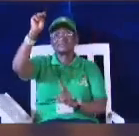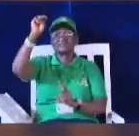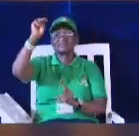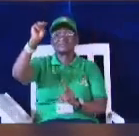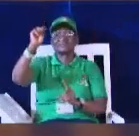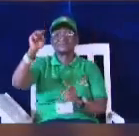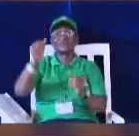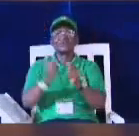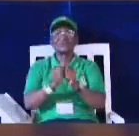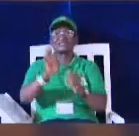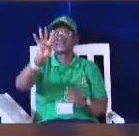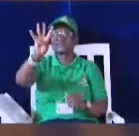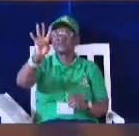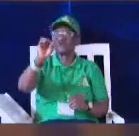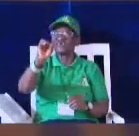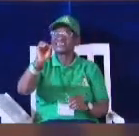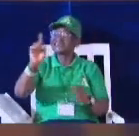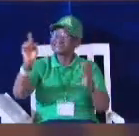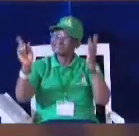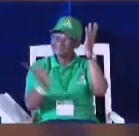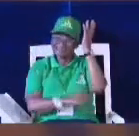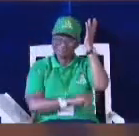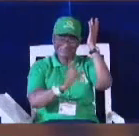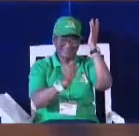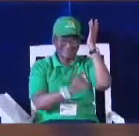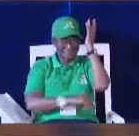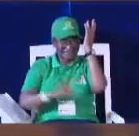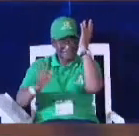With 40 stripes.